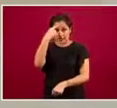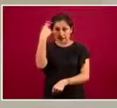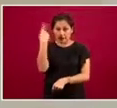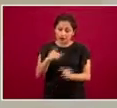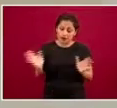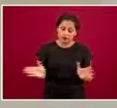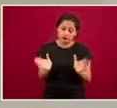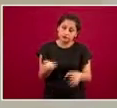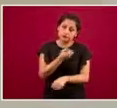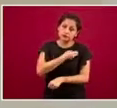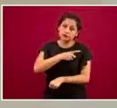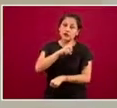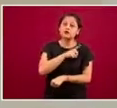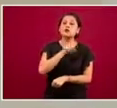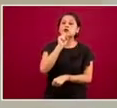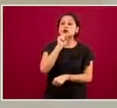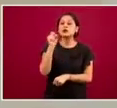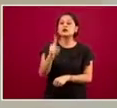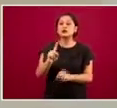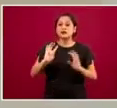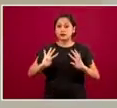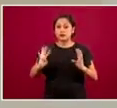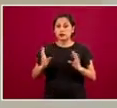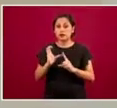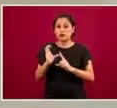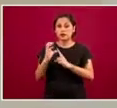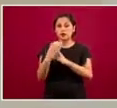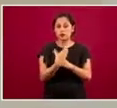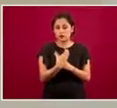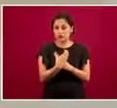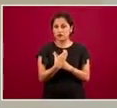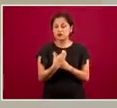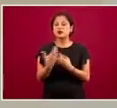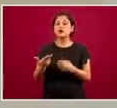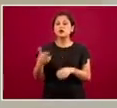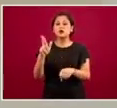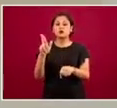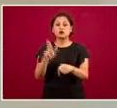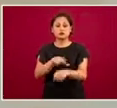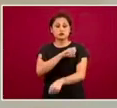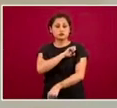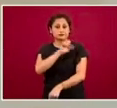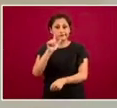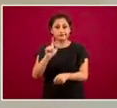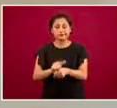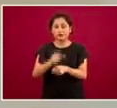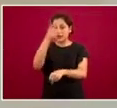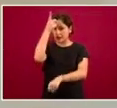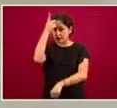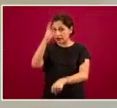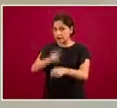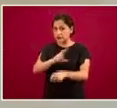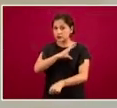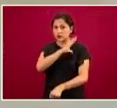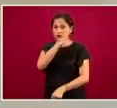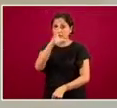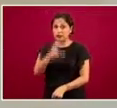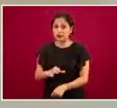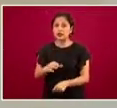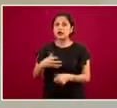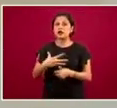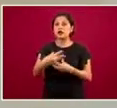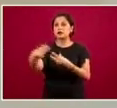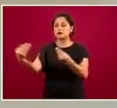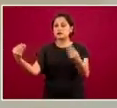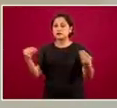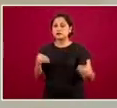at the General Direction for the Promotion of Health, in collaboration with several federal